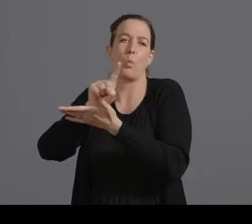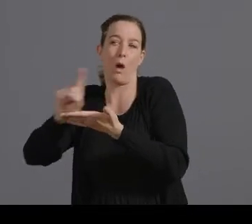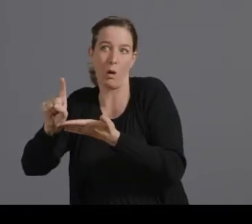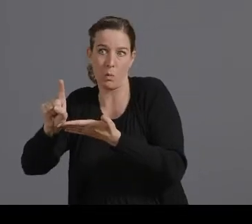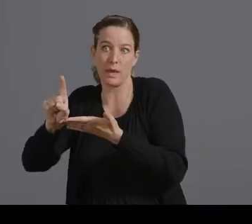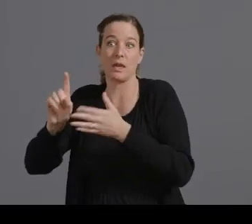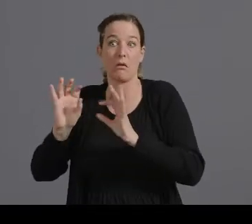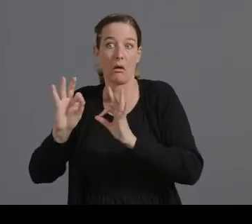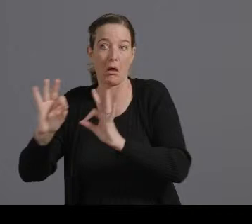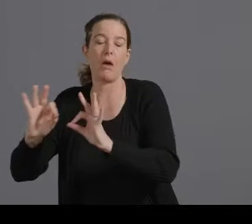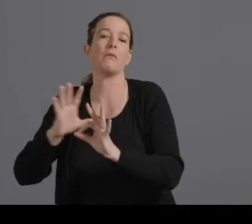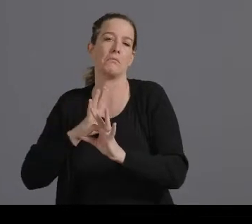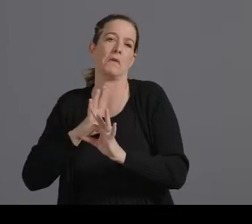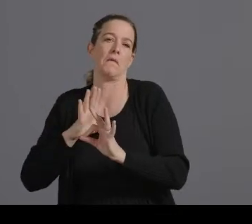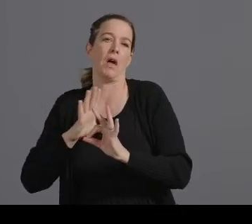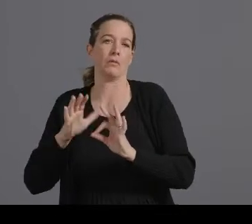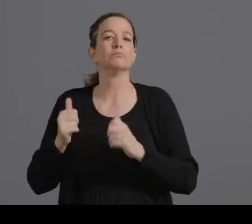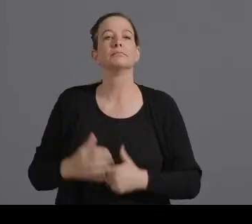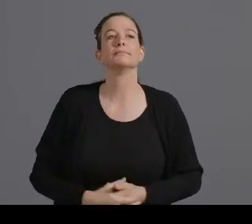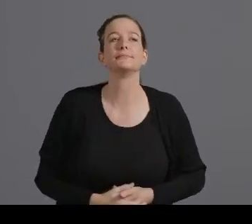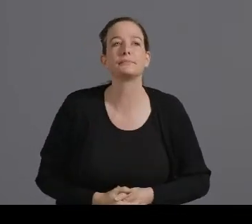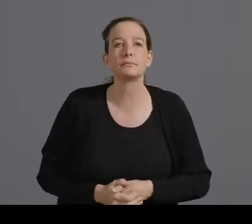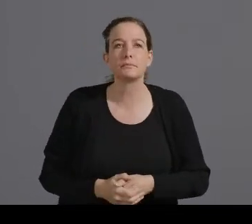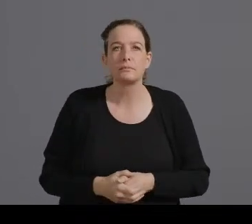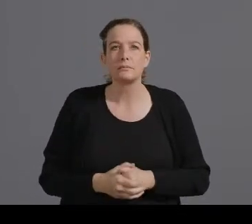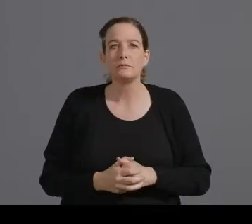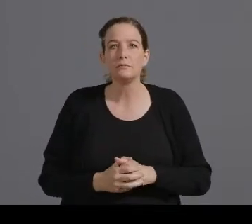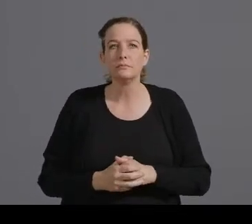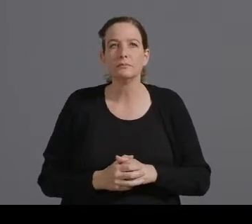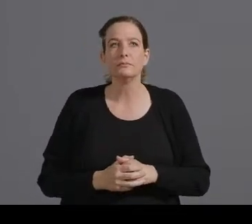Today, Governor Ducey issued Executive Order